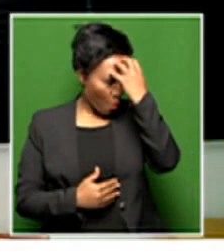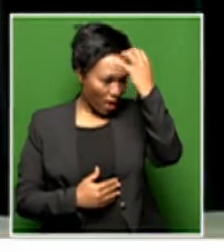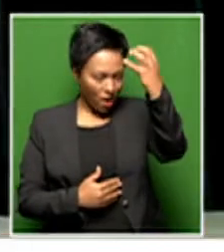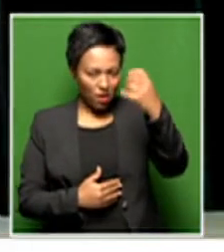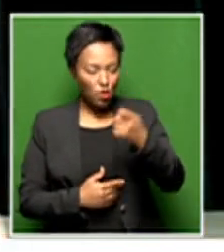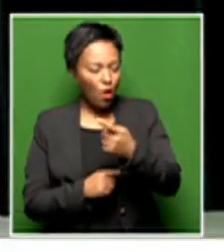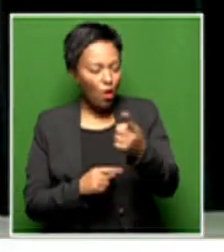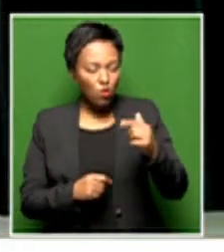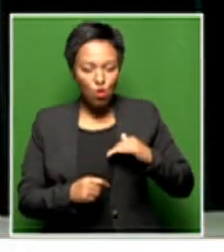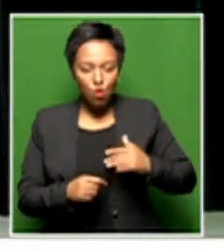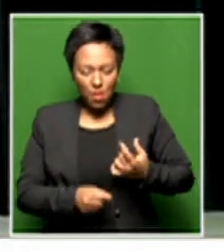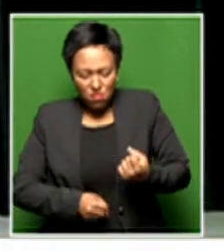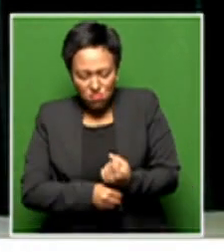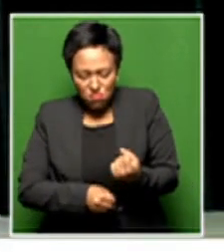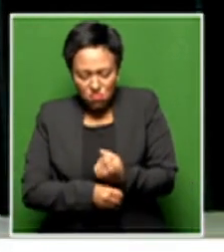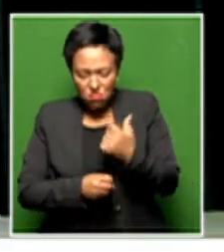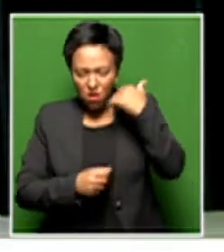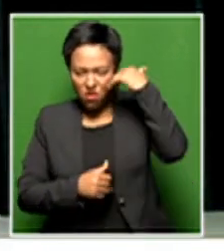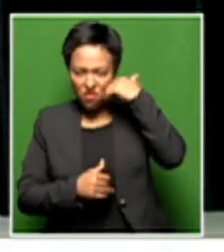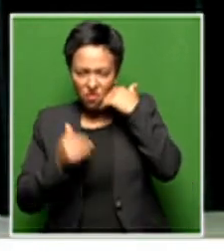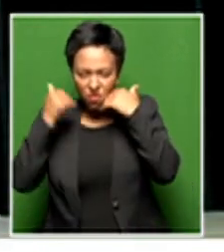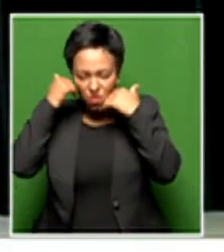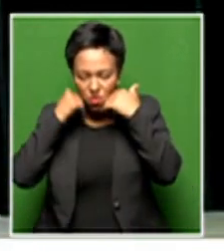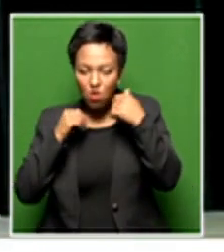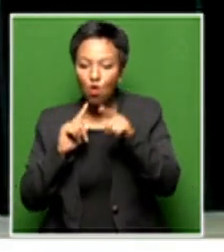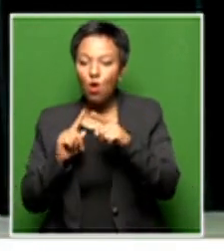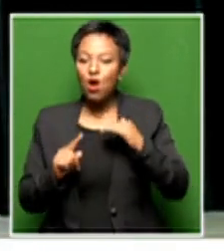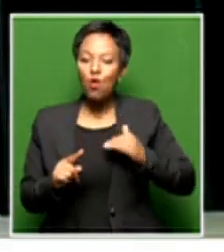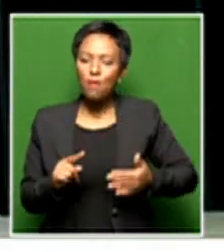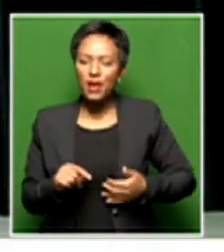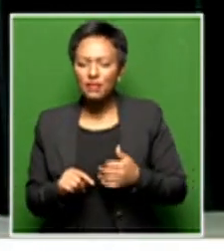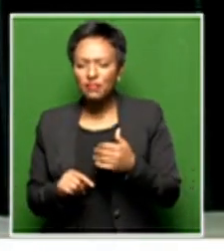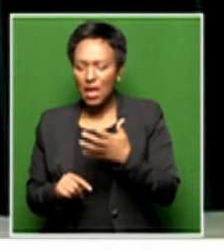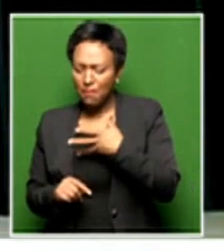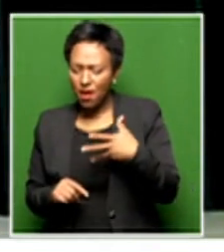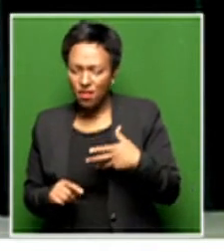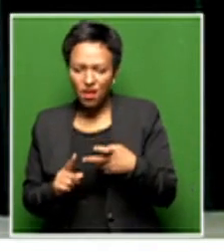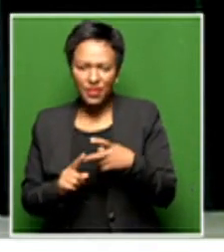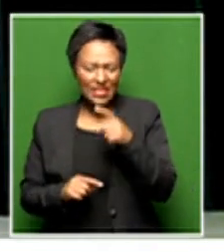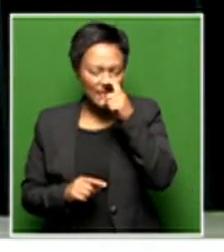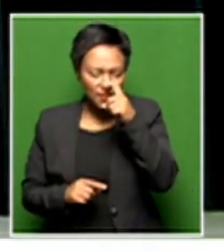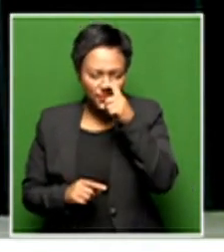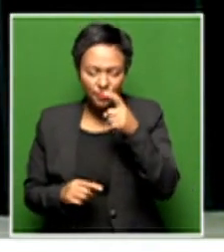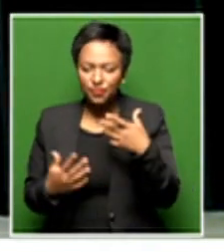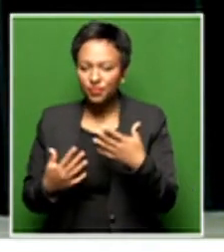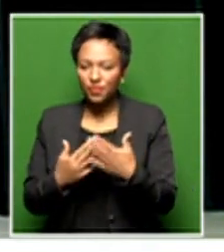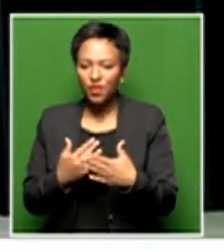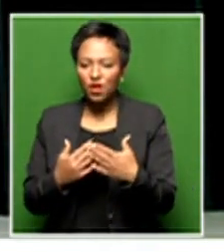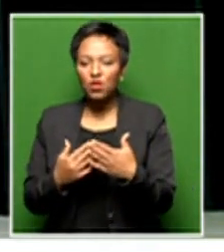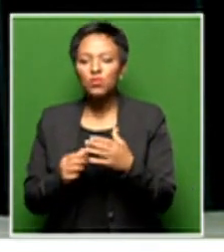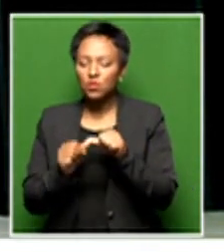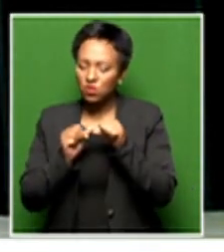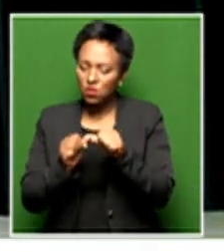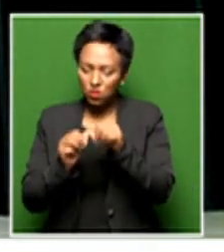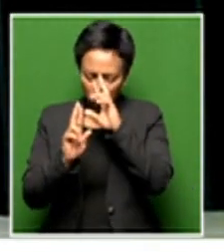hardworking queens, women are mothers, sisters, and keep being you, keep being